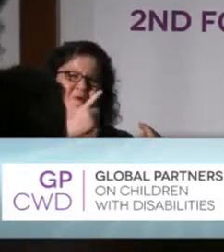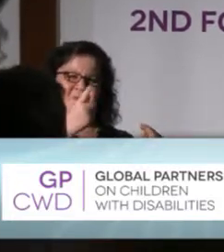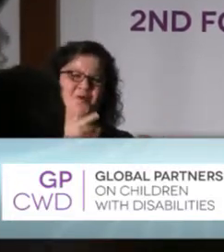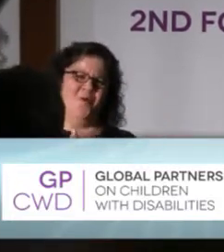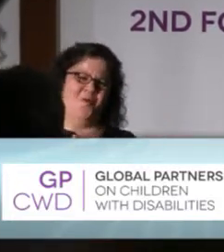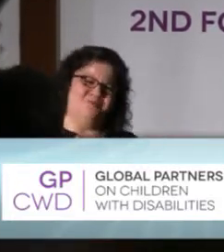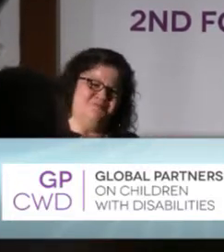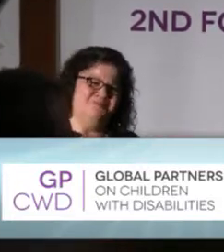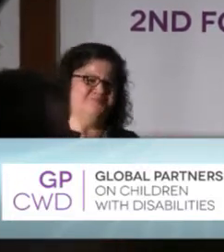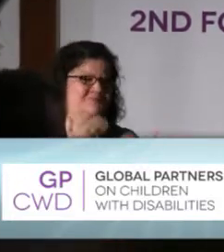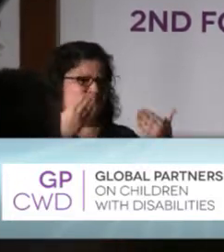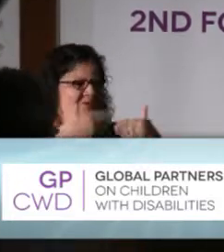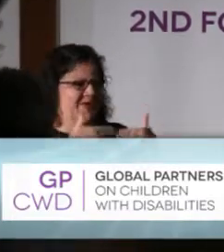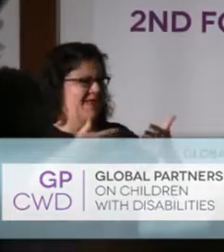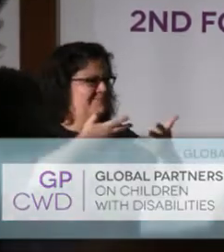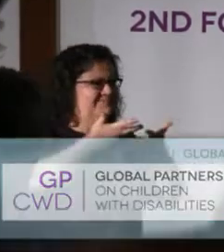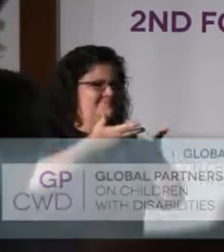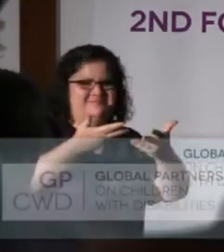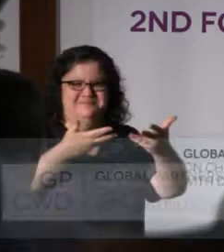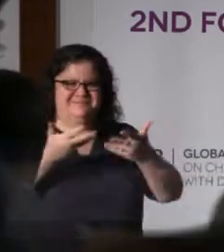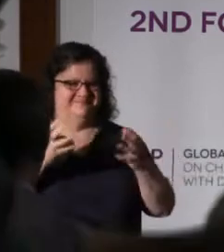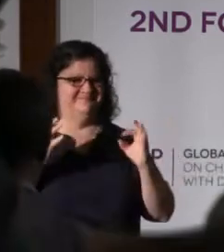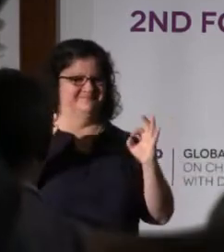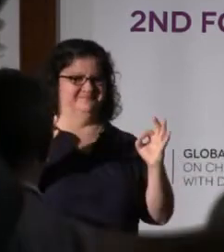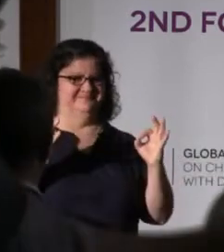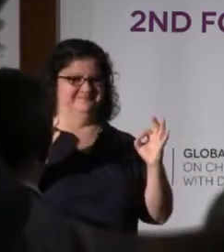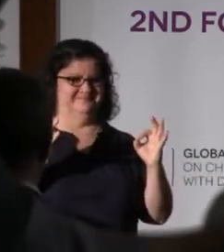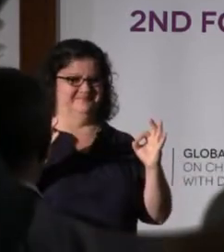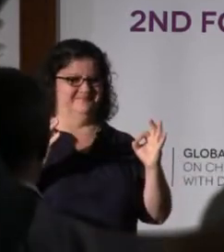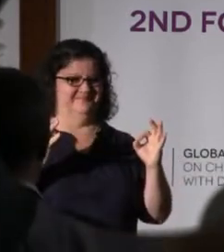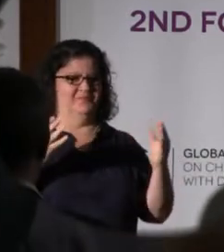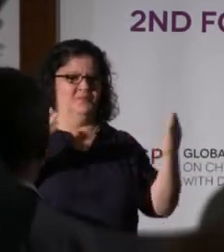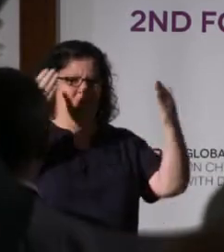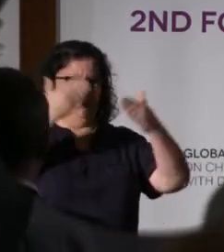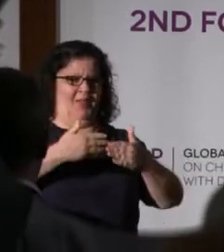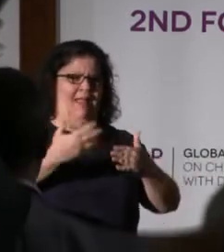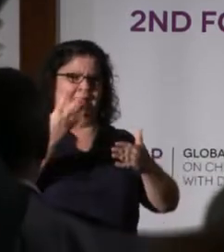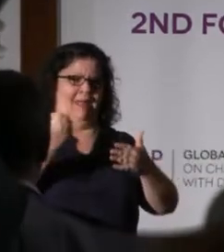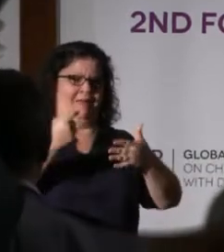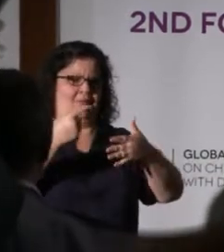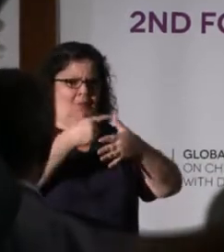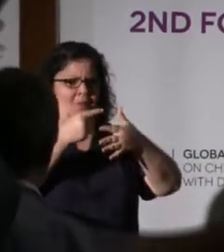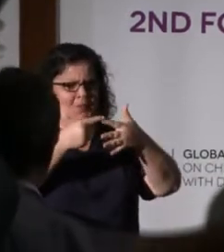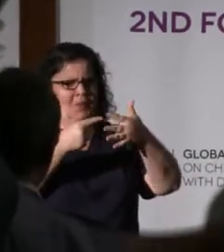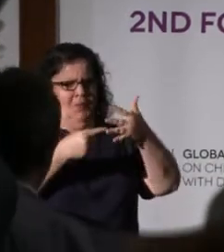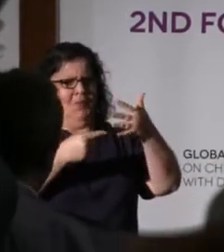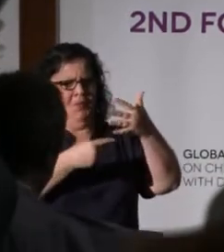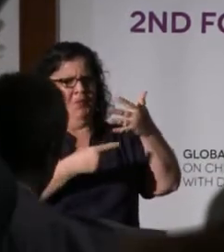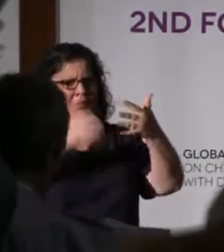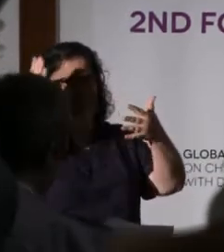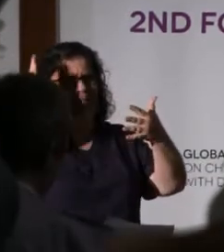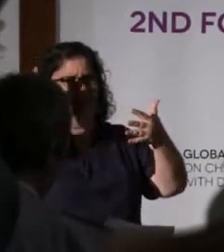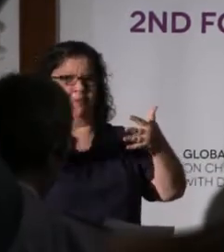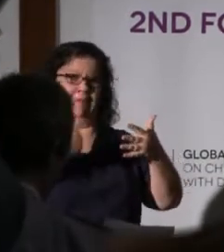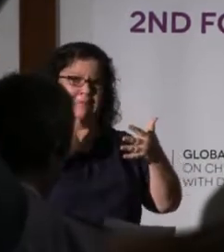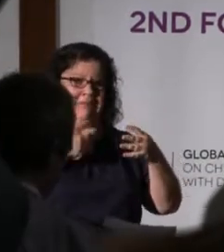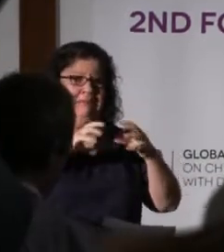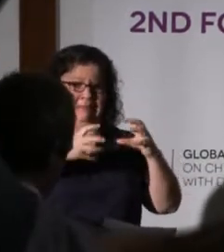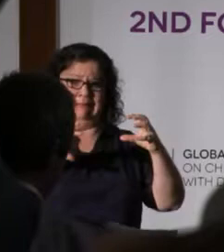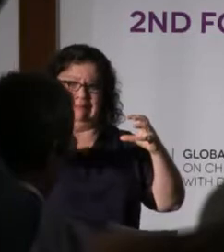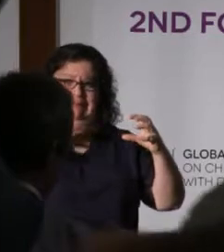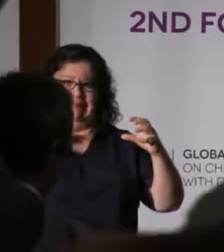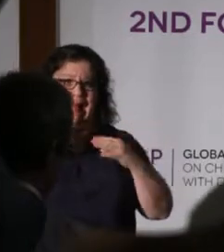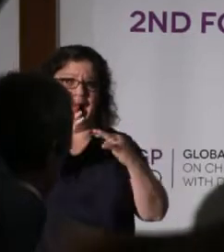fair number of speakers, so I will try to be brief. On this subject, I could go on and on forever, but I do not fear I will